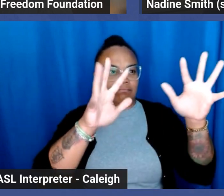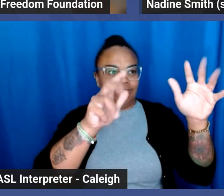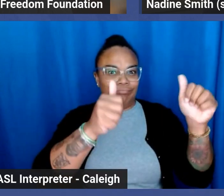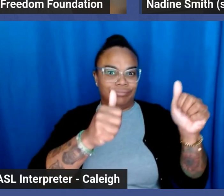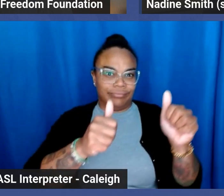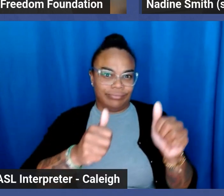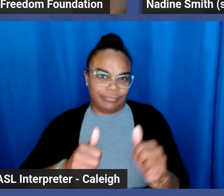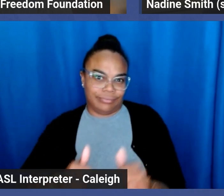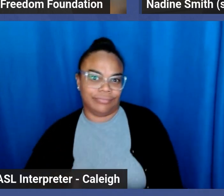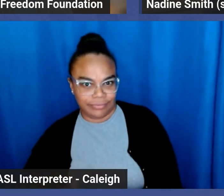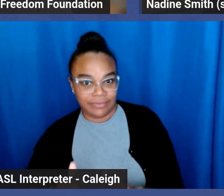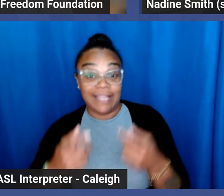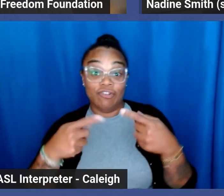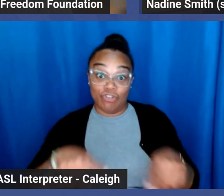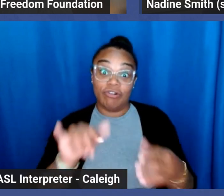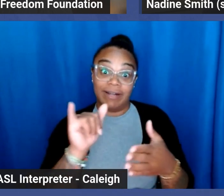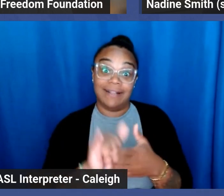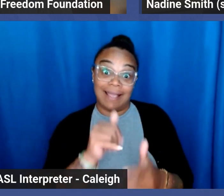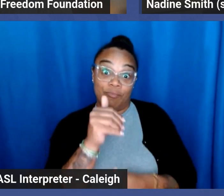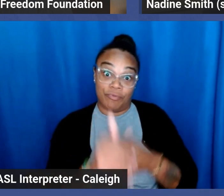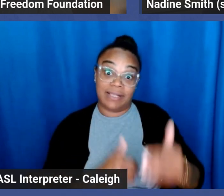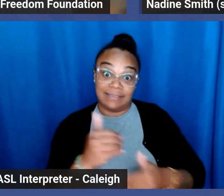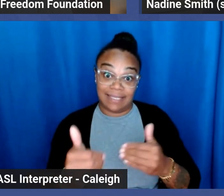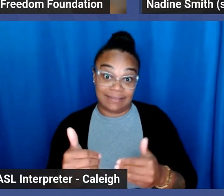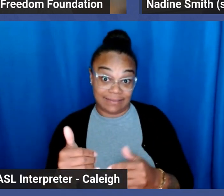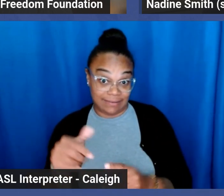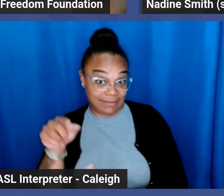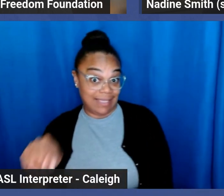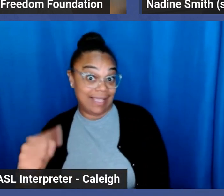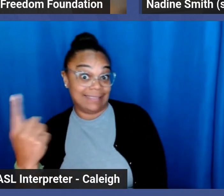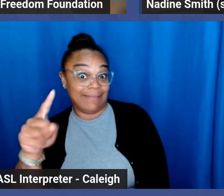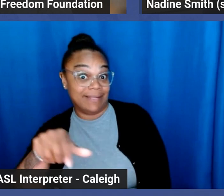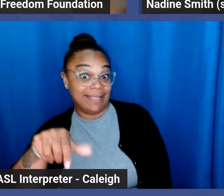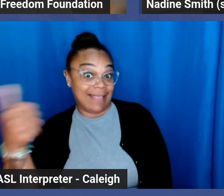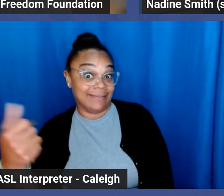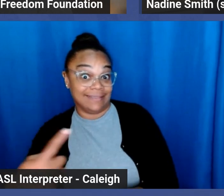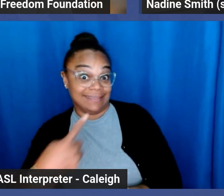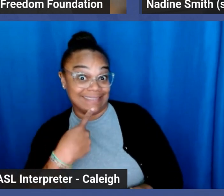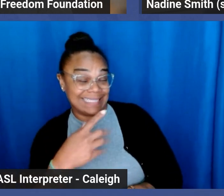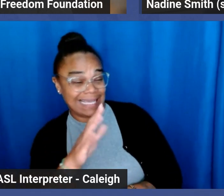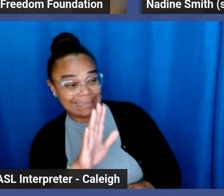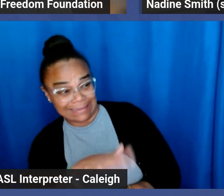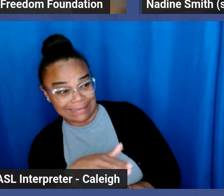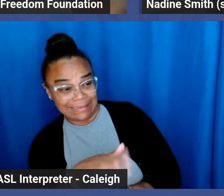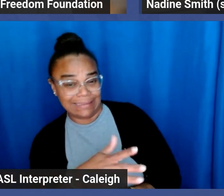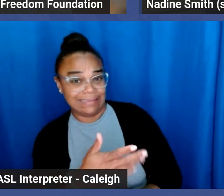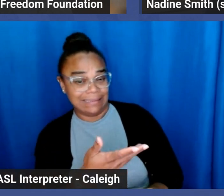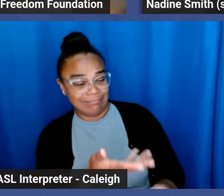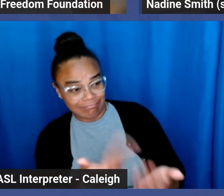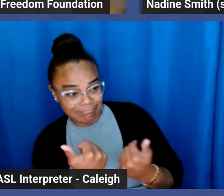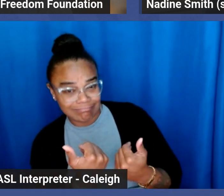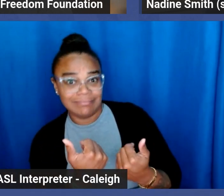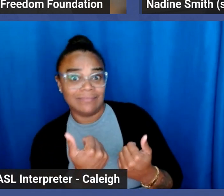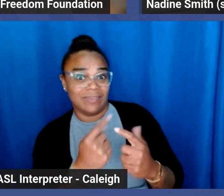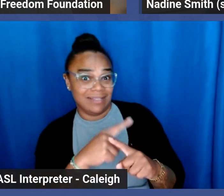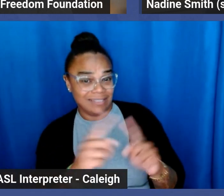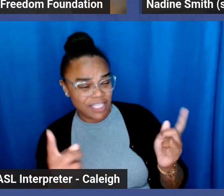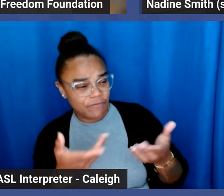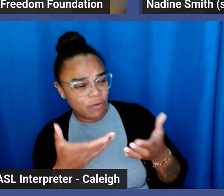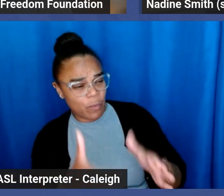left the light on? Has anybody said, hey, look, there's a different way to see this world? And then that's where I